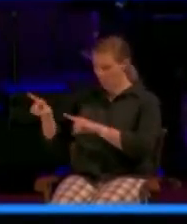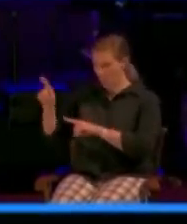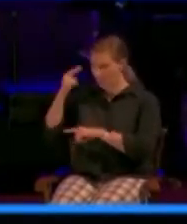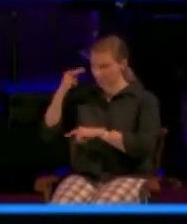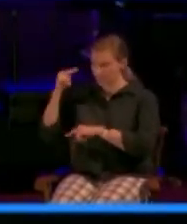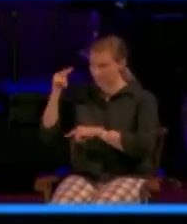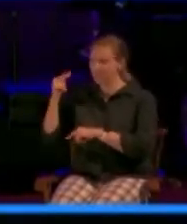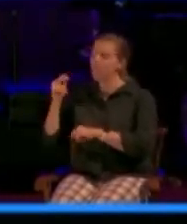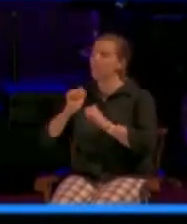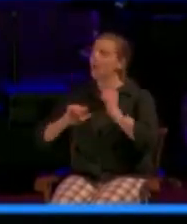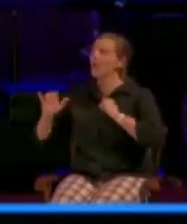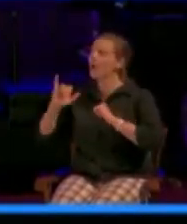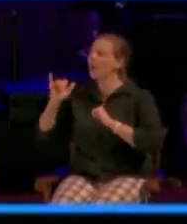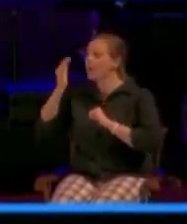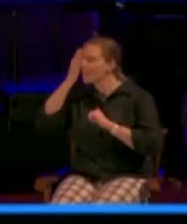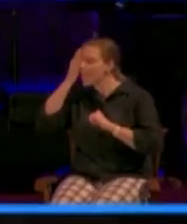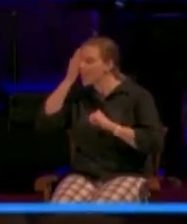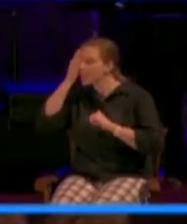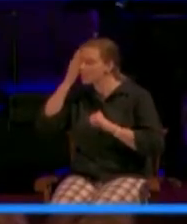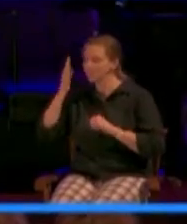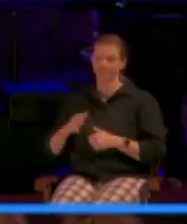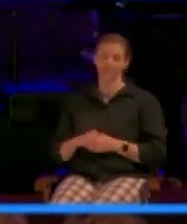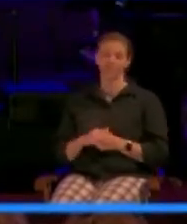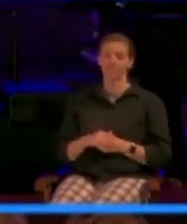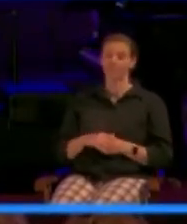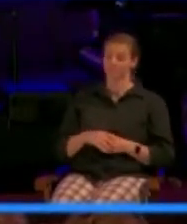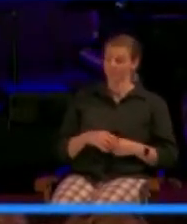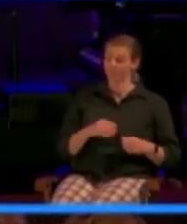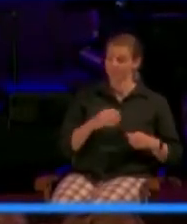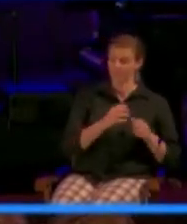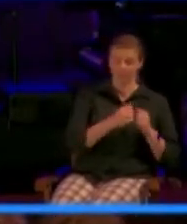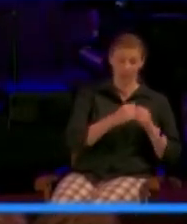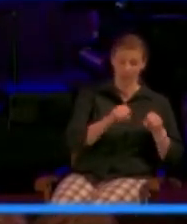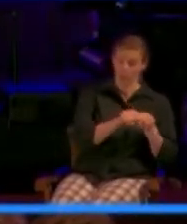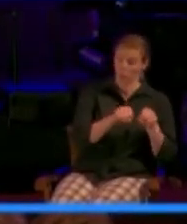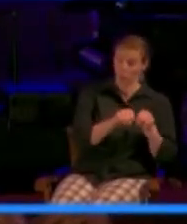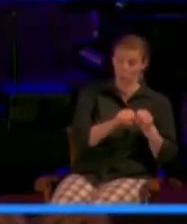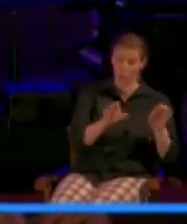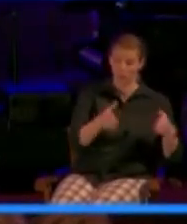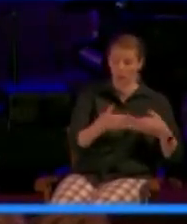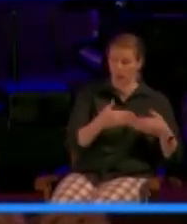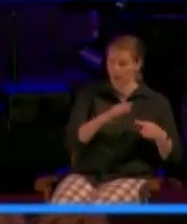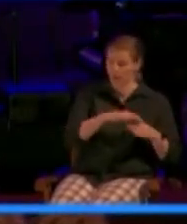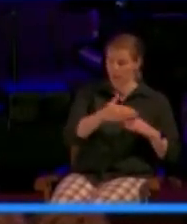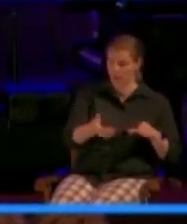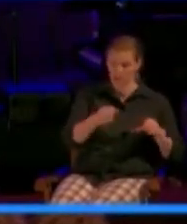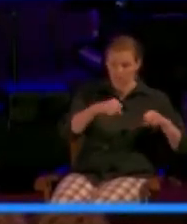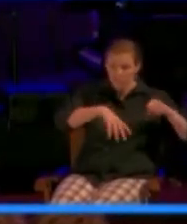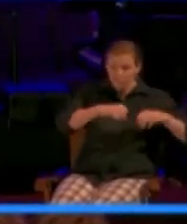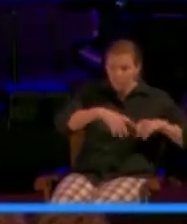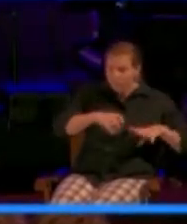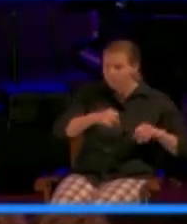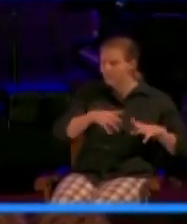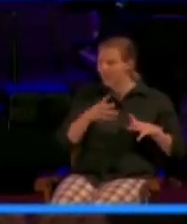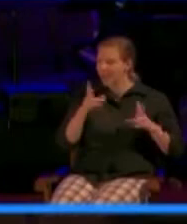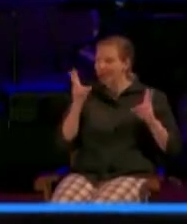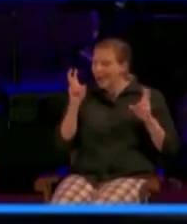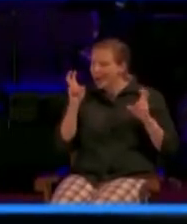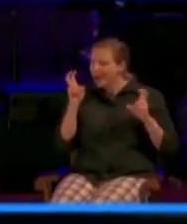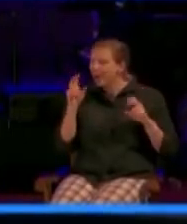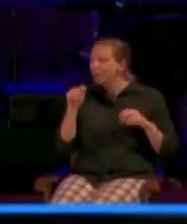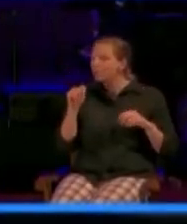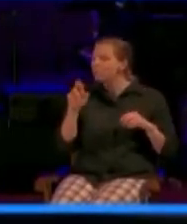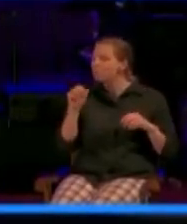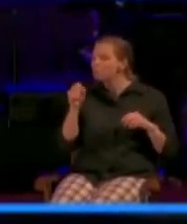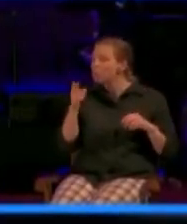and record how many steps it was from that shoebox to this place in the yard. And then you'd turn right and go that many steps in the yard.